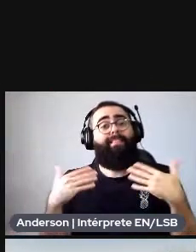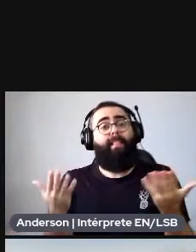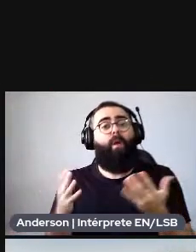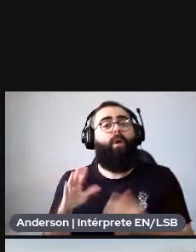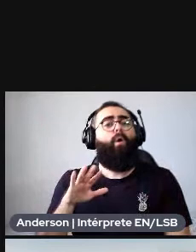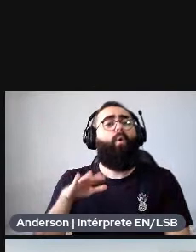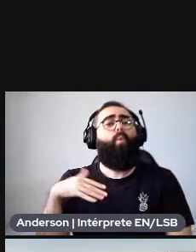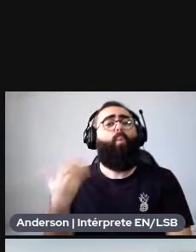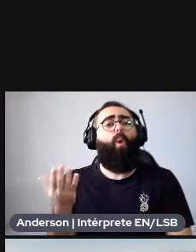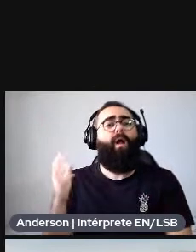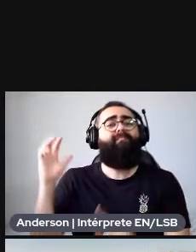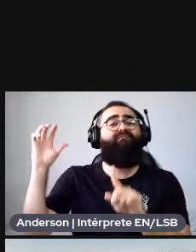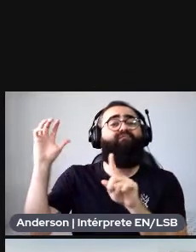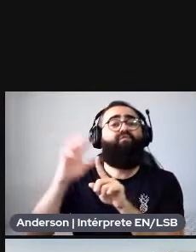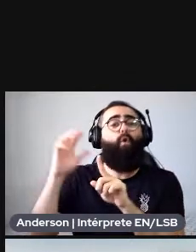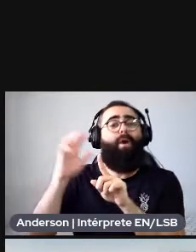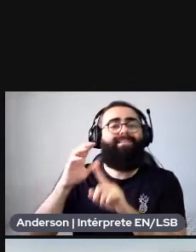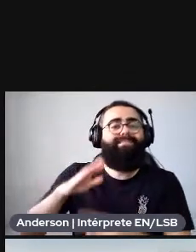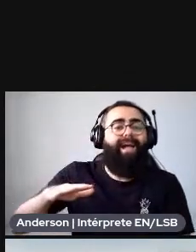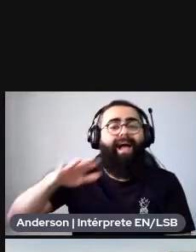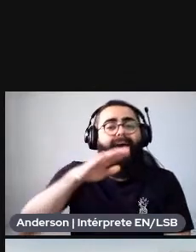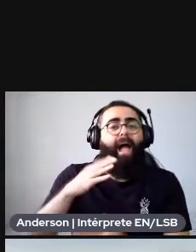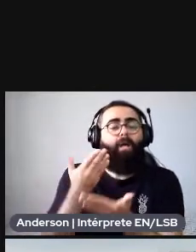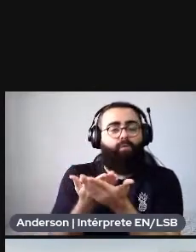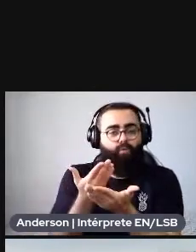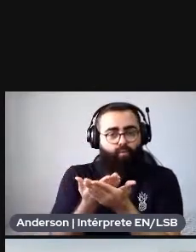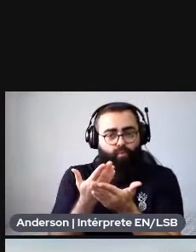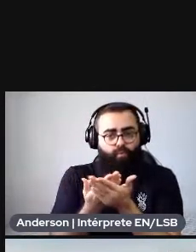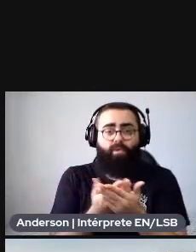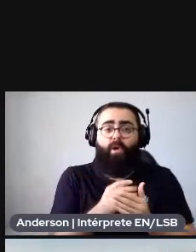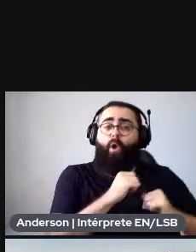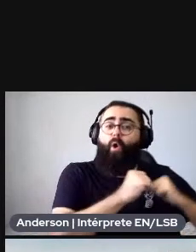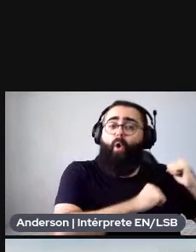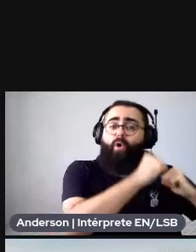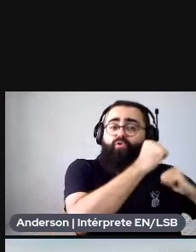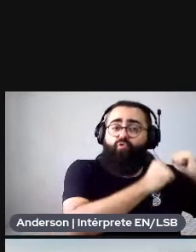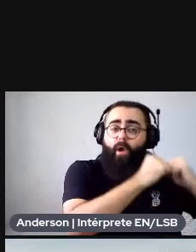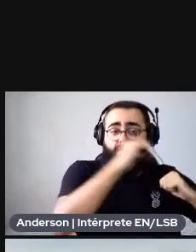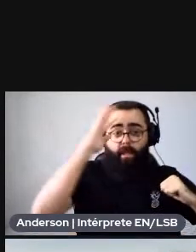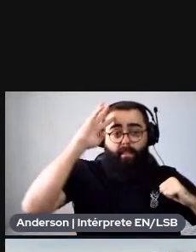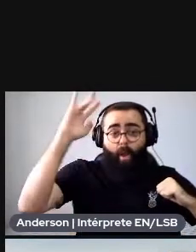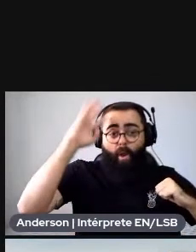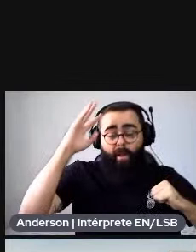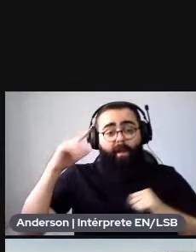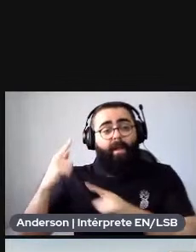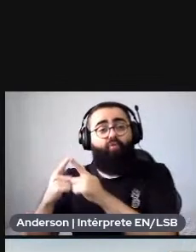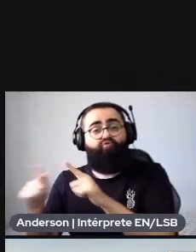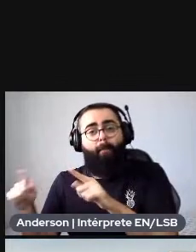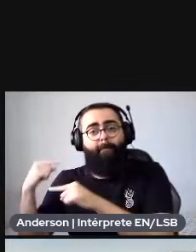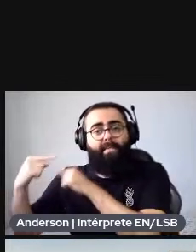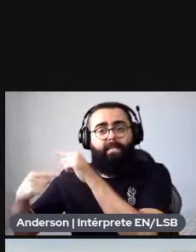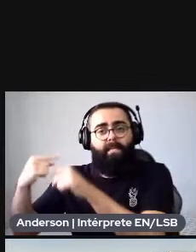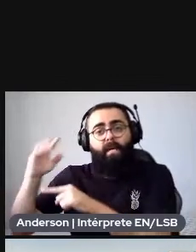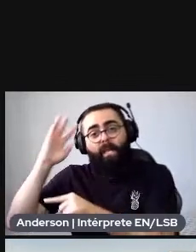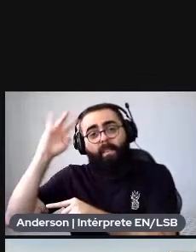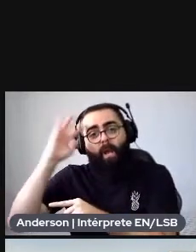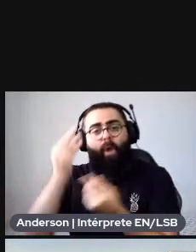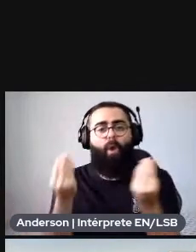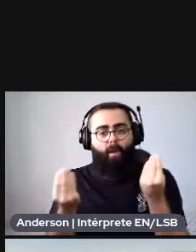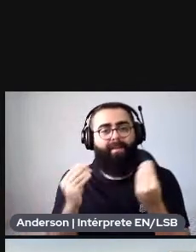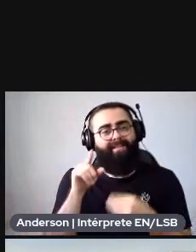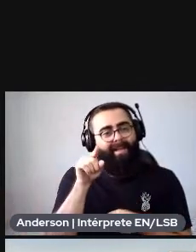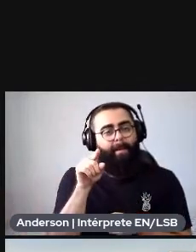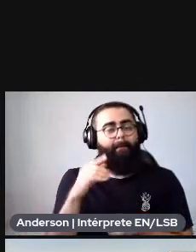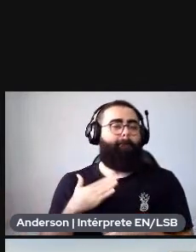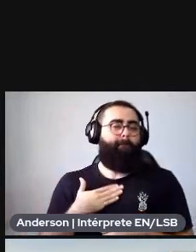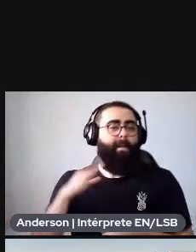been and still is of the constructional approaches to language change. So hence the main topic of my talk today, which